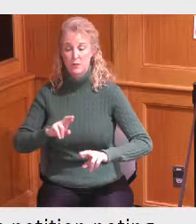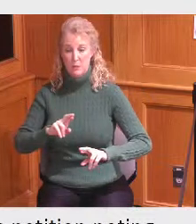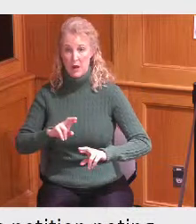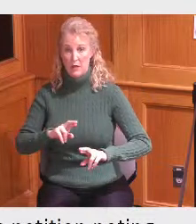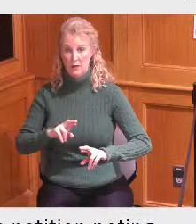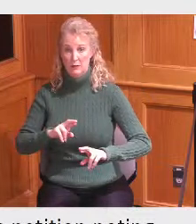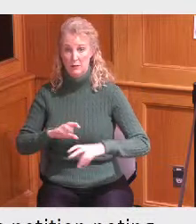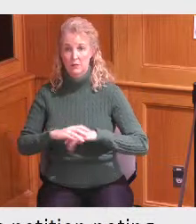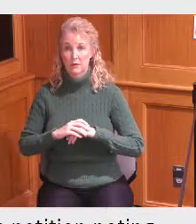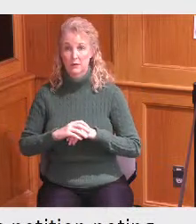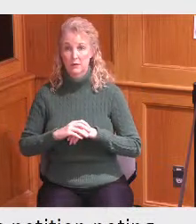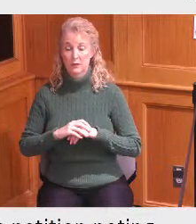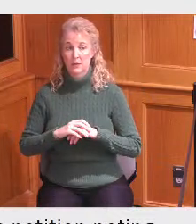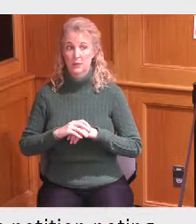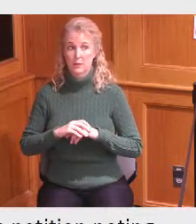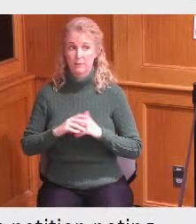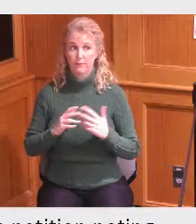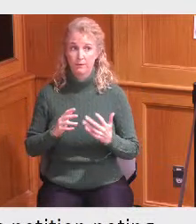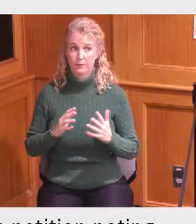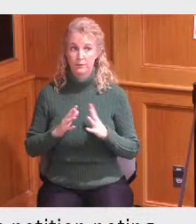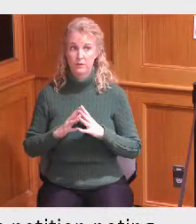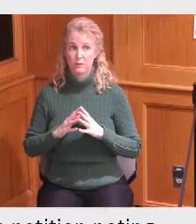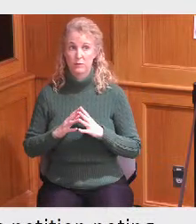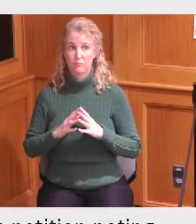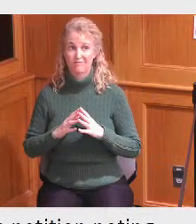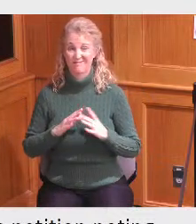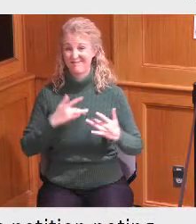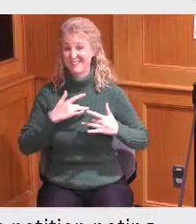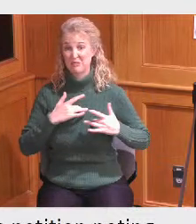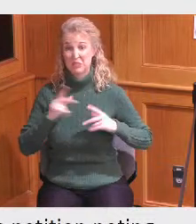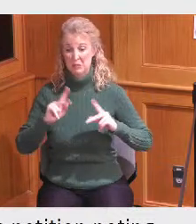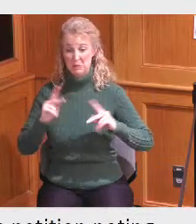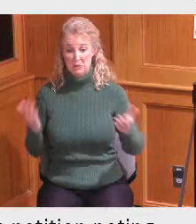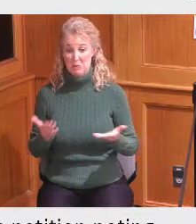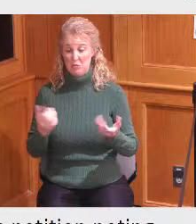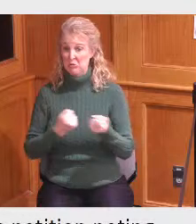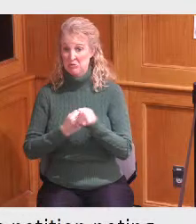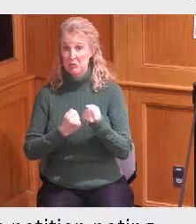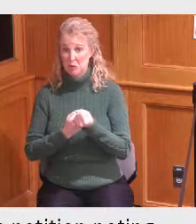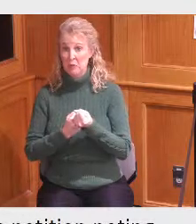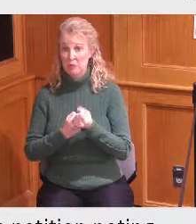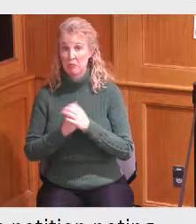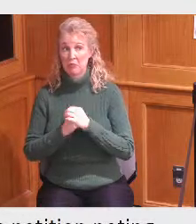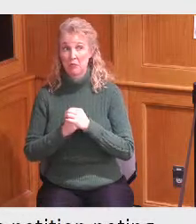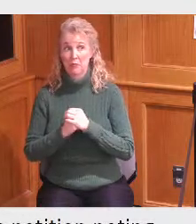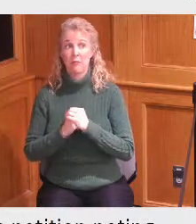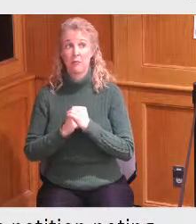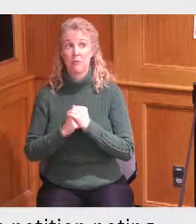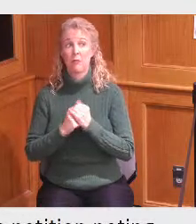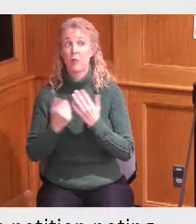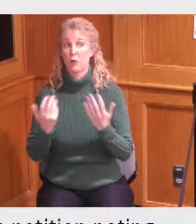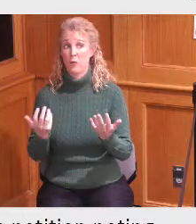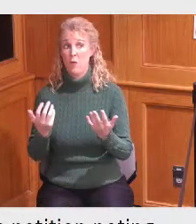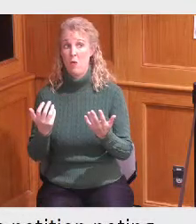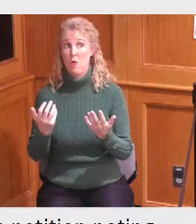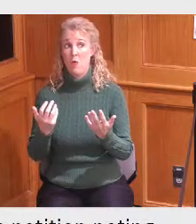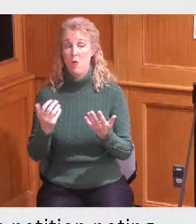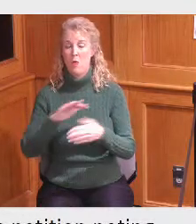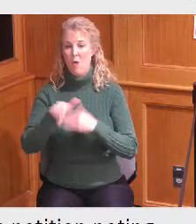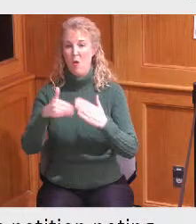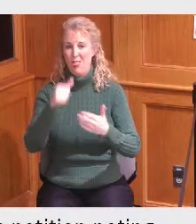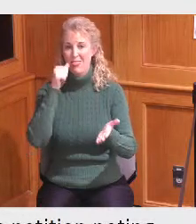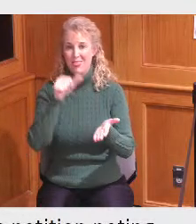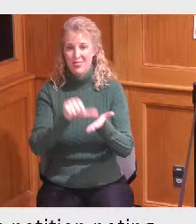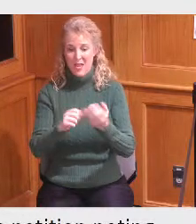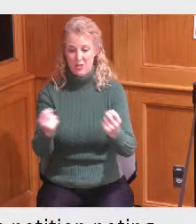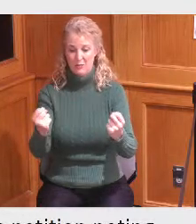uptick in support from downtown property owners over the years. Once we get the petitions back, assuming